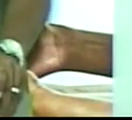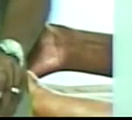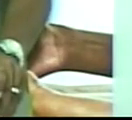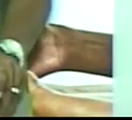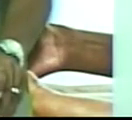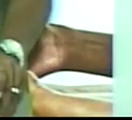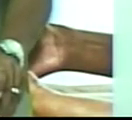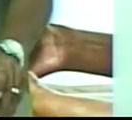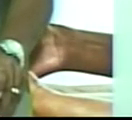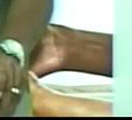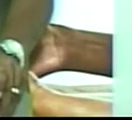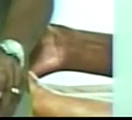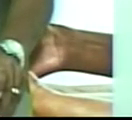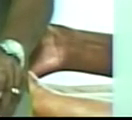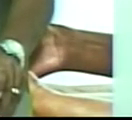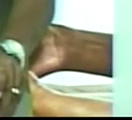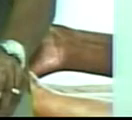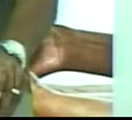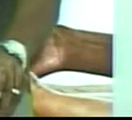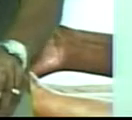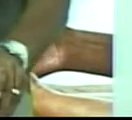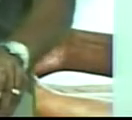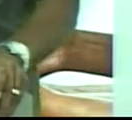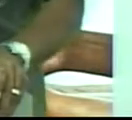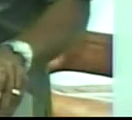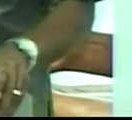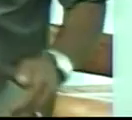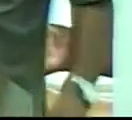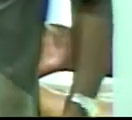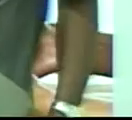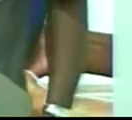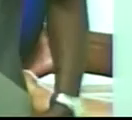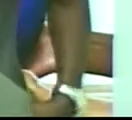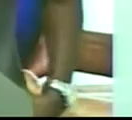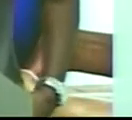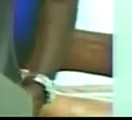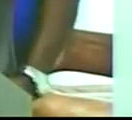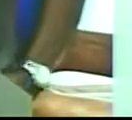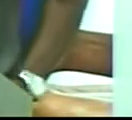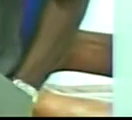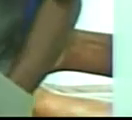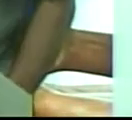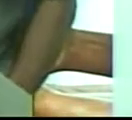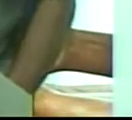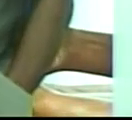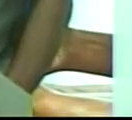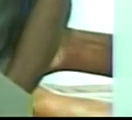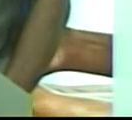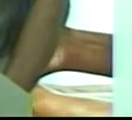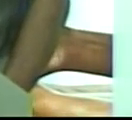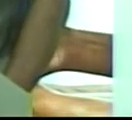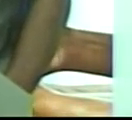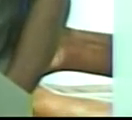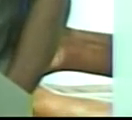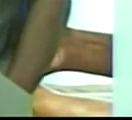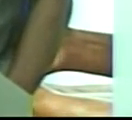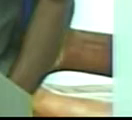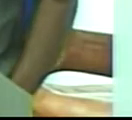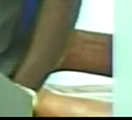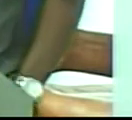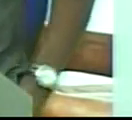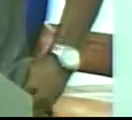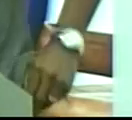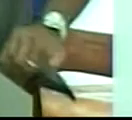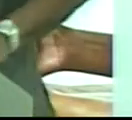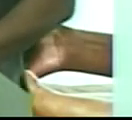and the medical intensive care unit. It has been reported that this increase is linked to